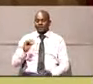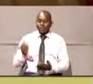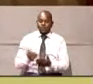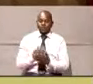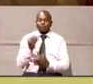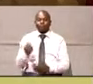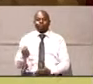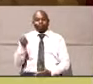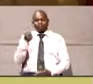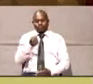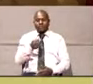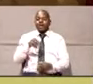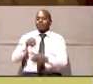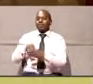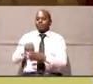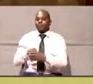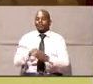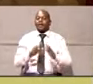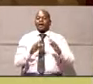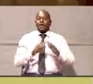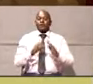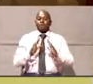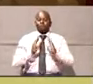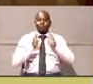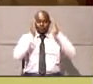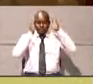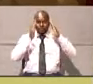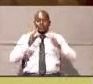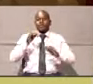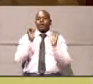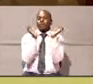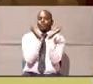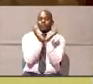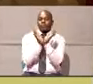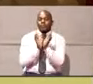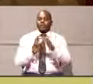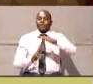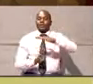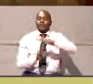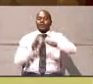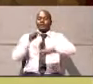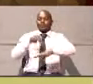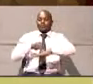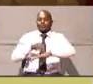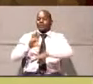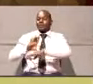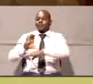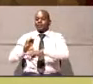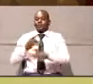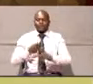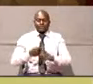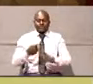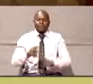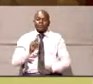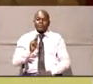Uganda. He was elected by the House of Bishops at St. Paul's Cathedral, Namirembe Diocese in Kampala.